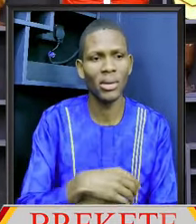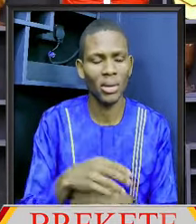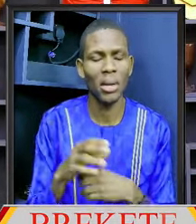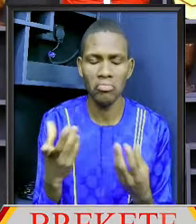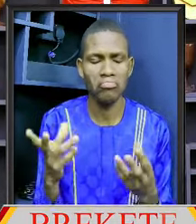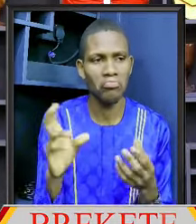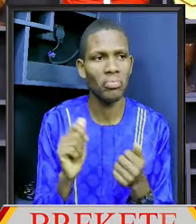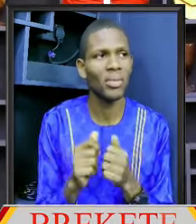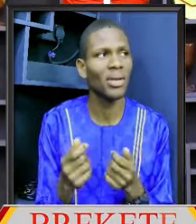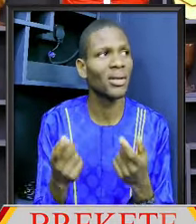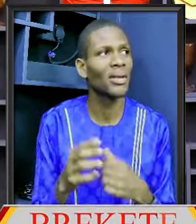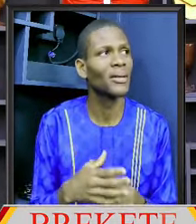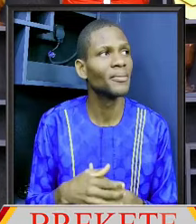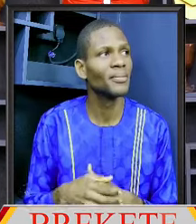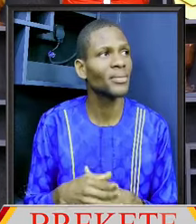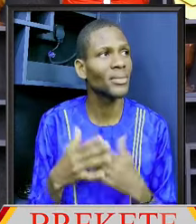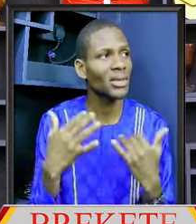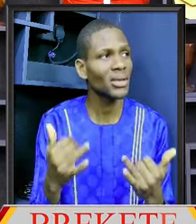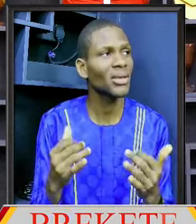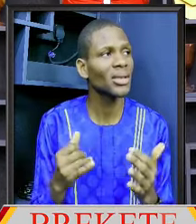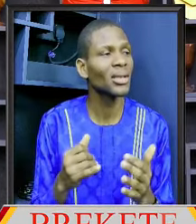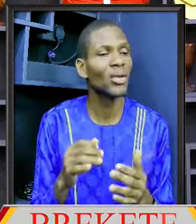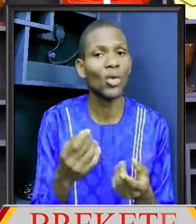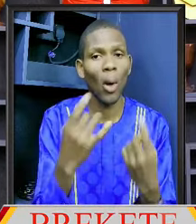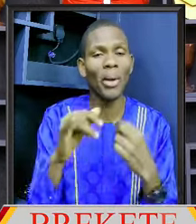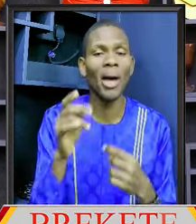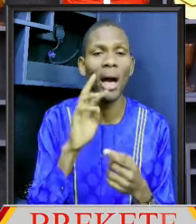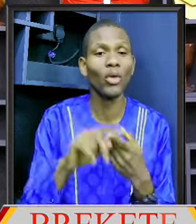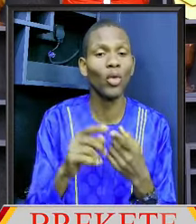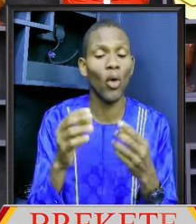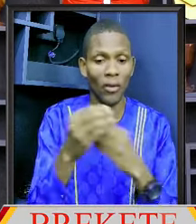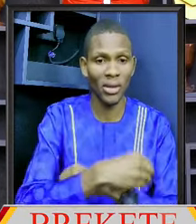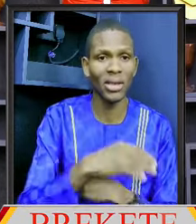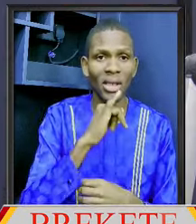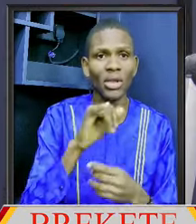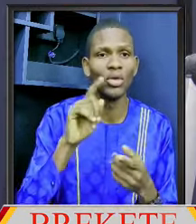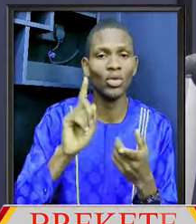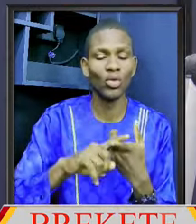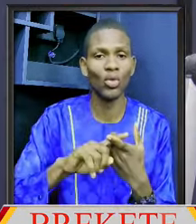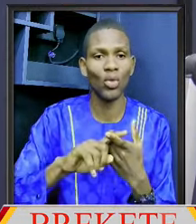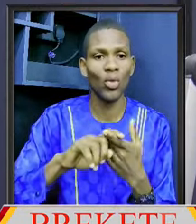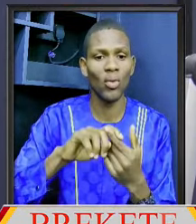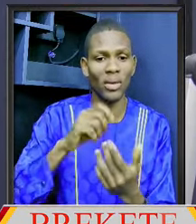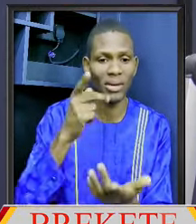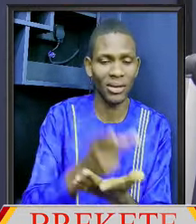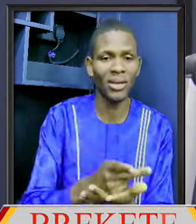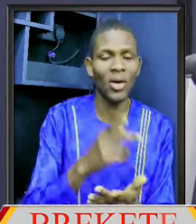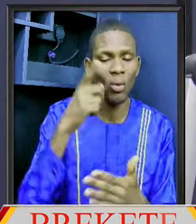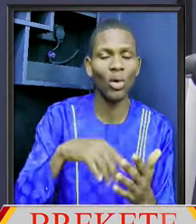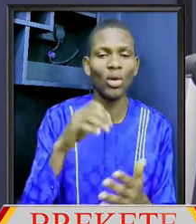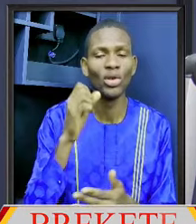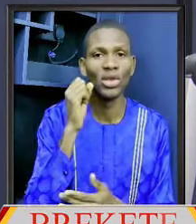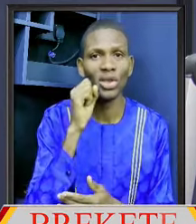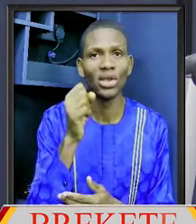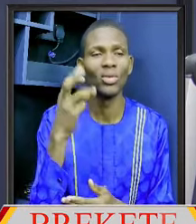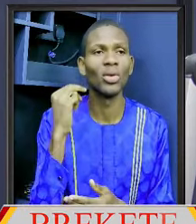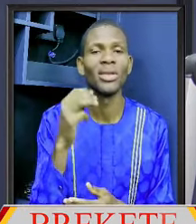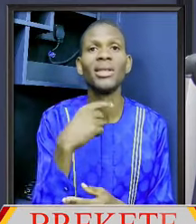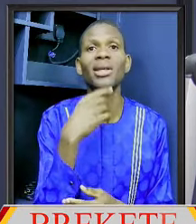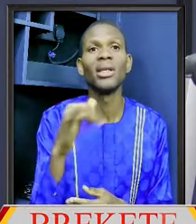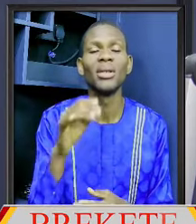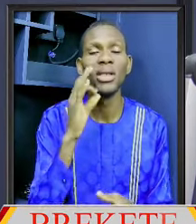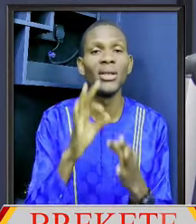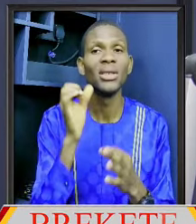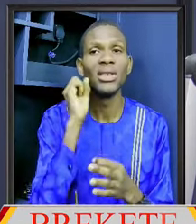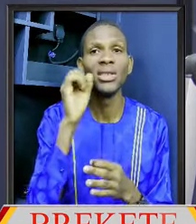Now, it is... They've come into the office is to validate what she is telling me. Okay. Is she